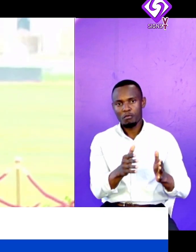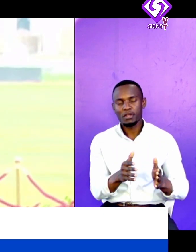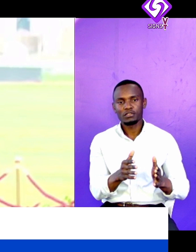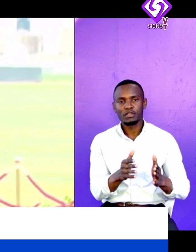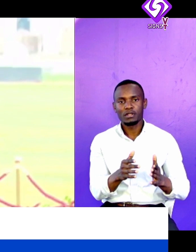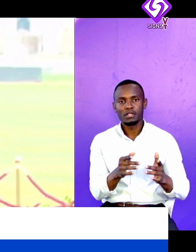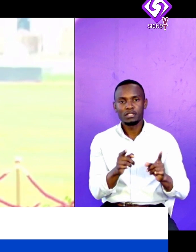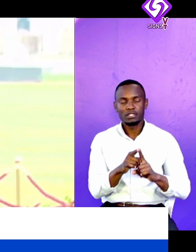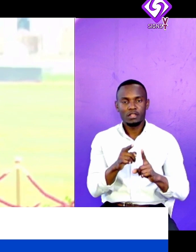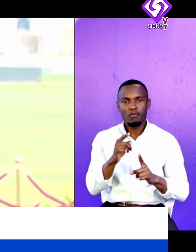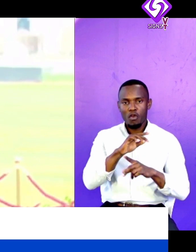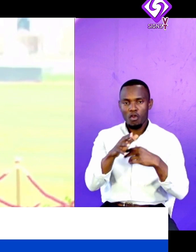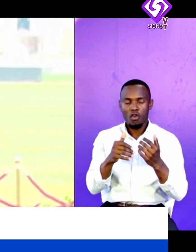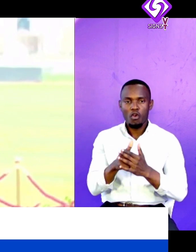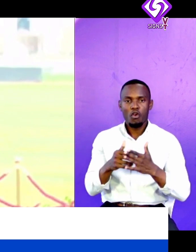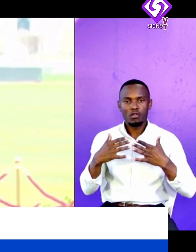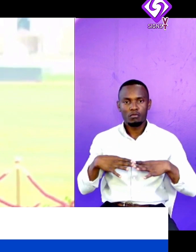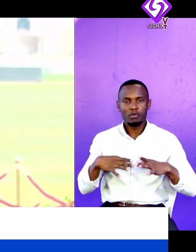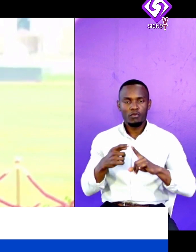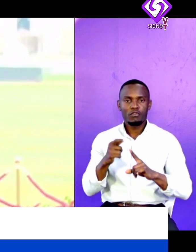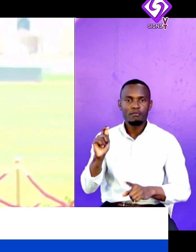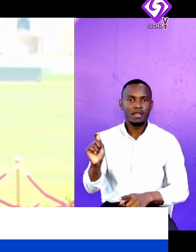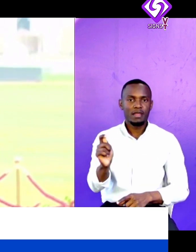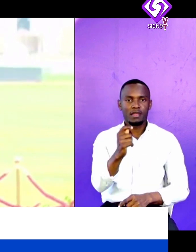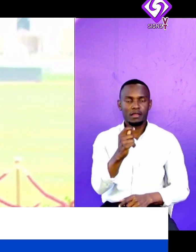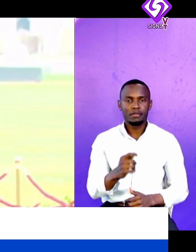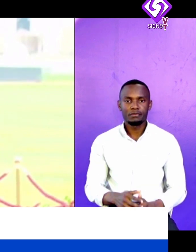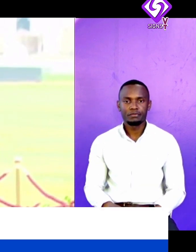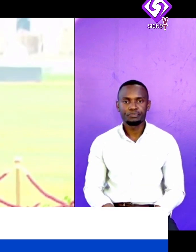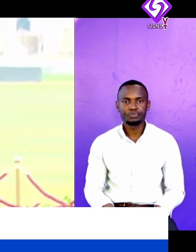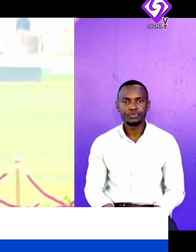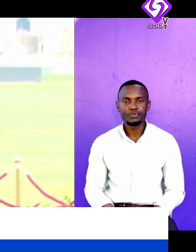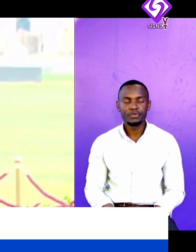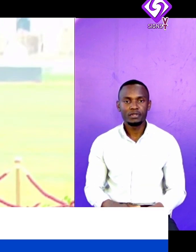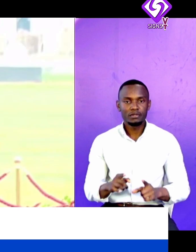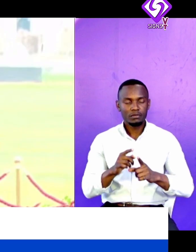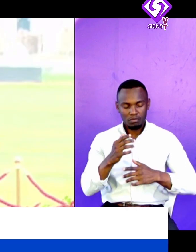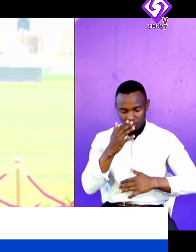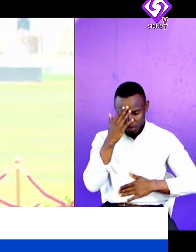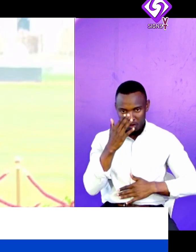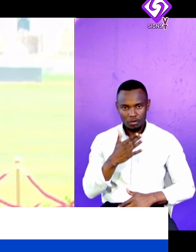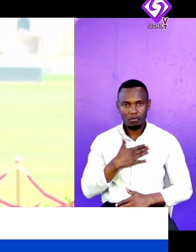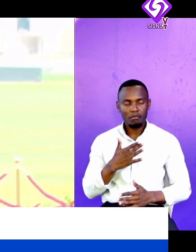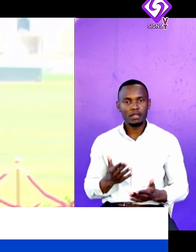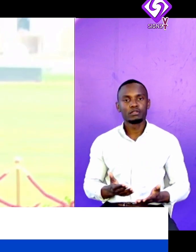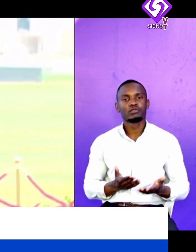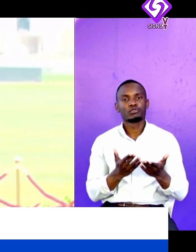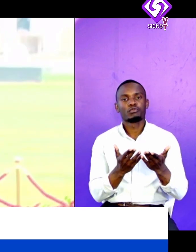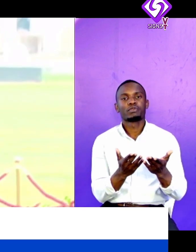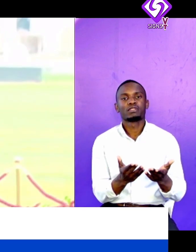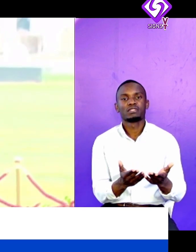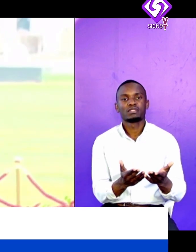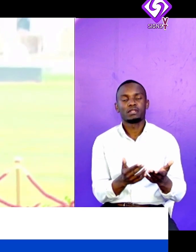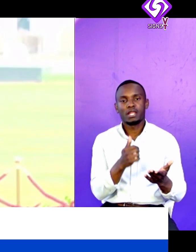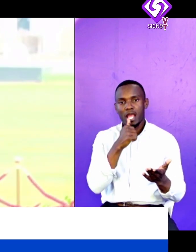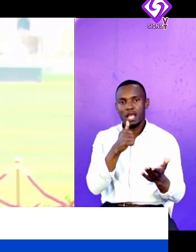you to the people of the Republic of Kenya. It is my privilege to present to Your Excellency the letter